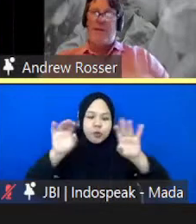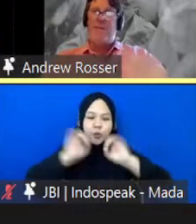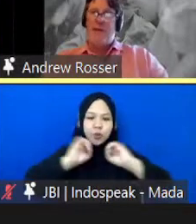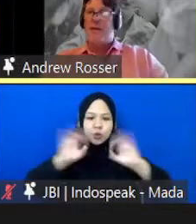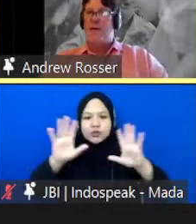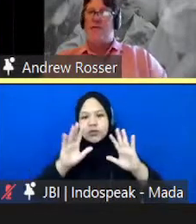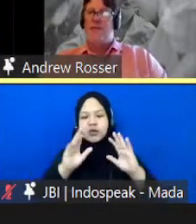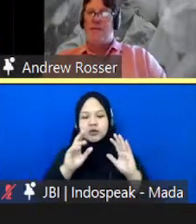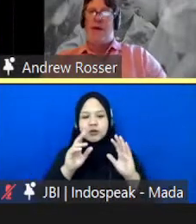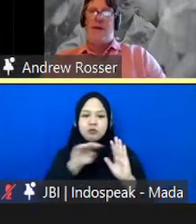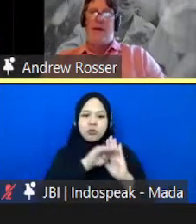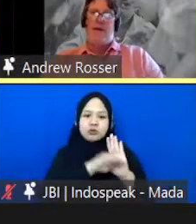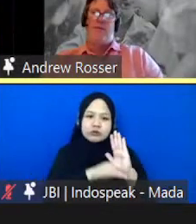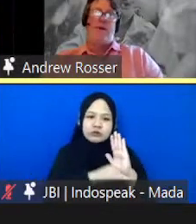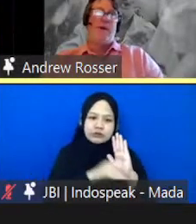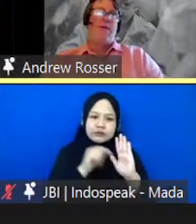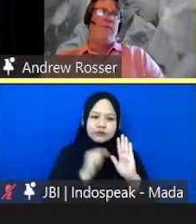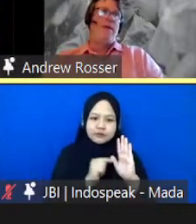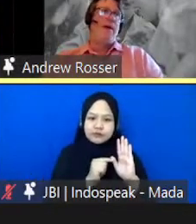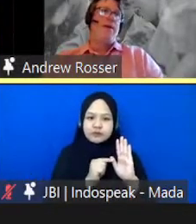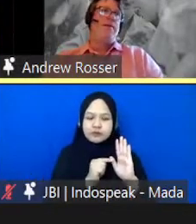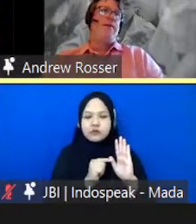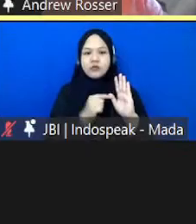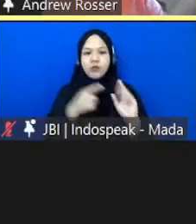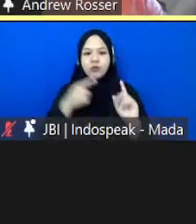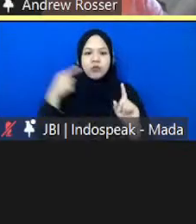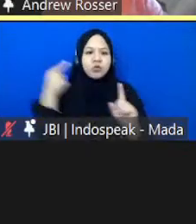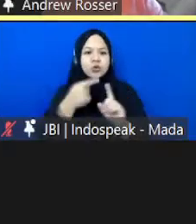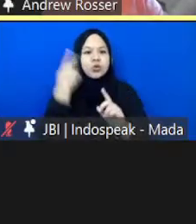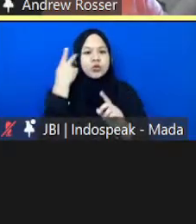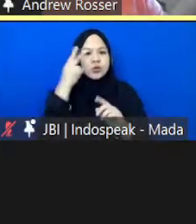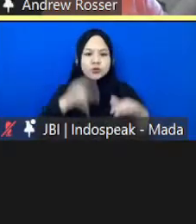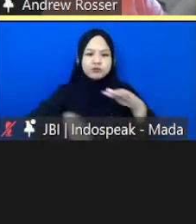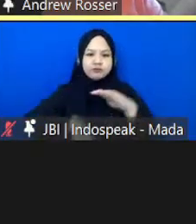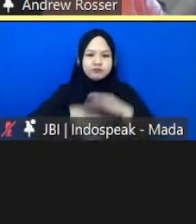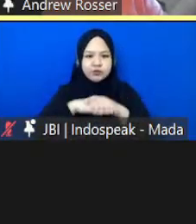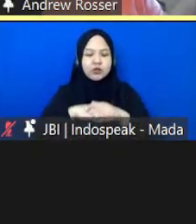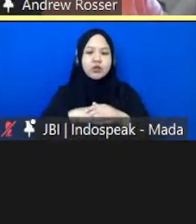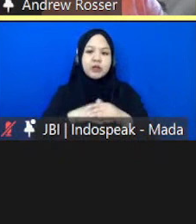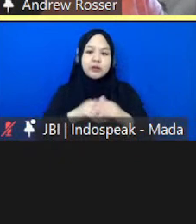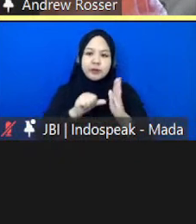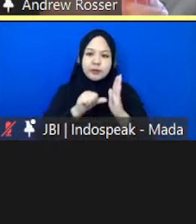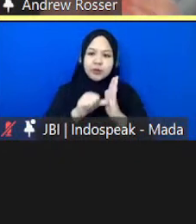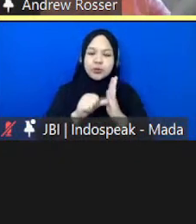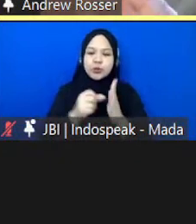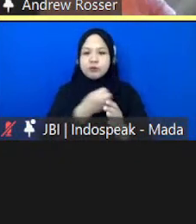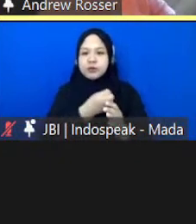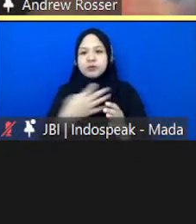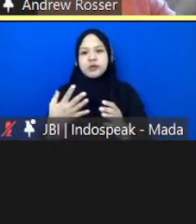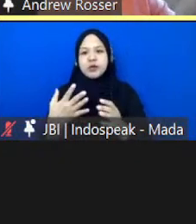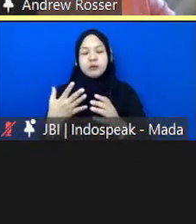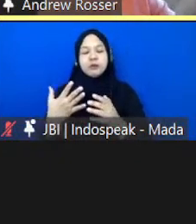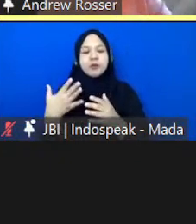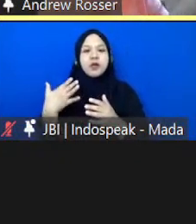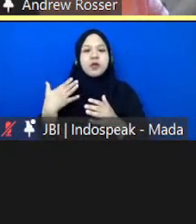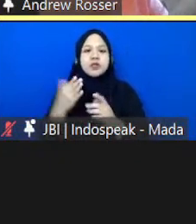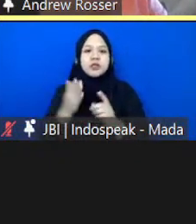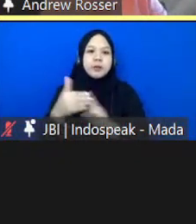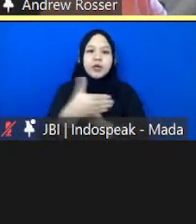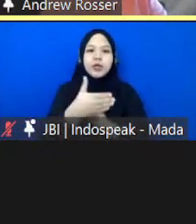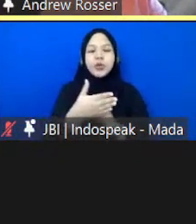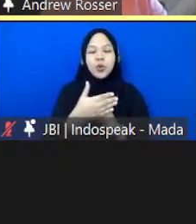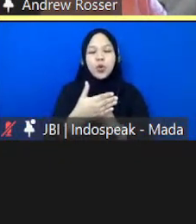via the steps that Indonesia had made in trying to realise universal health coverage. Health expenditure, the increases in